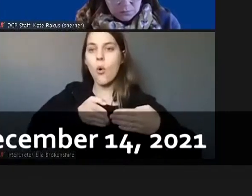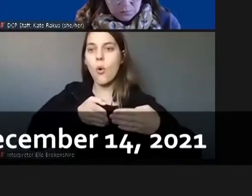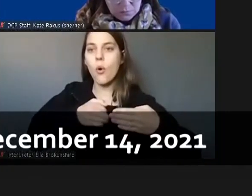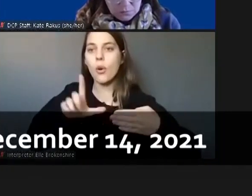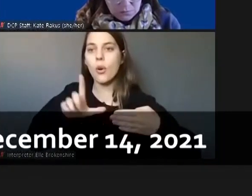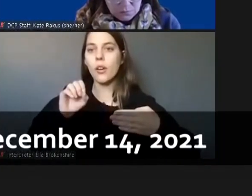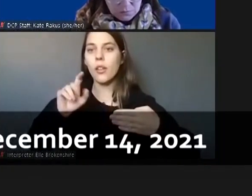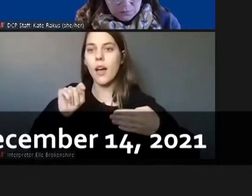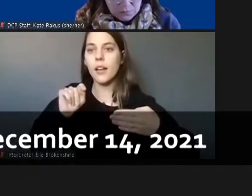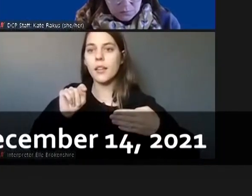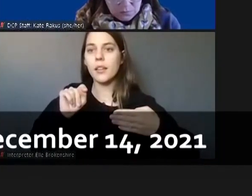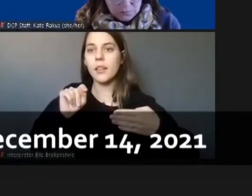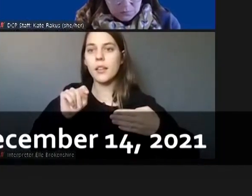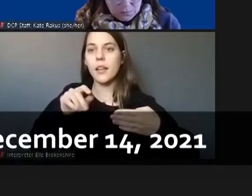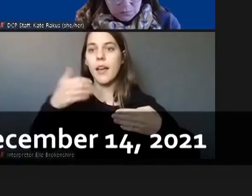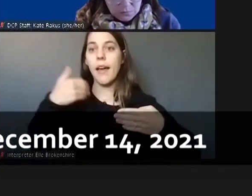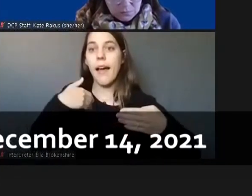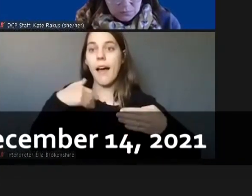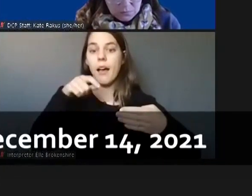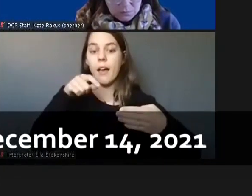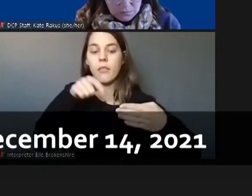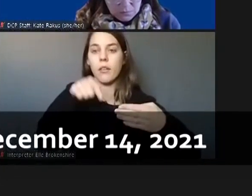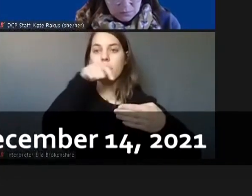of 15 feet,